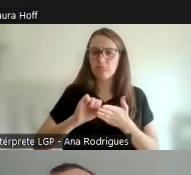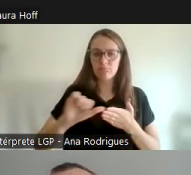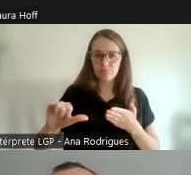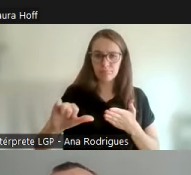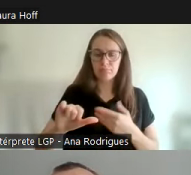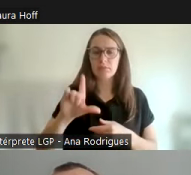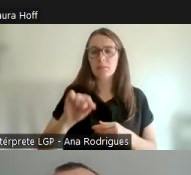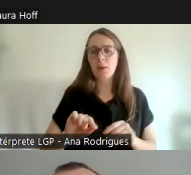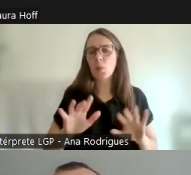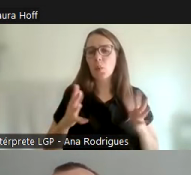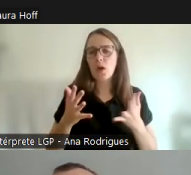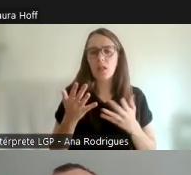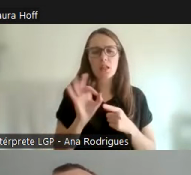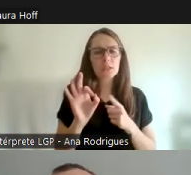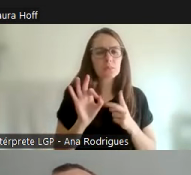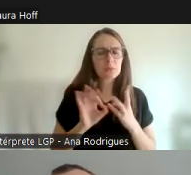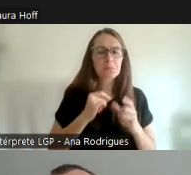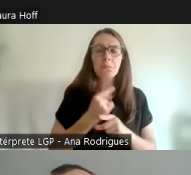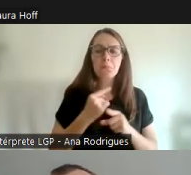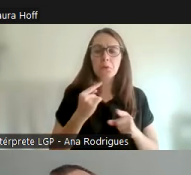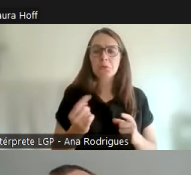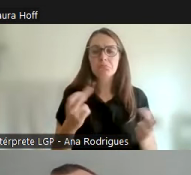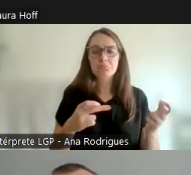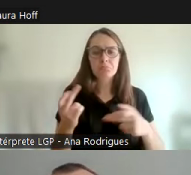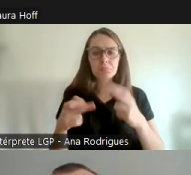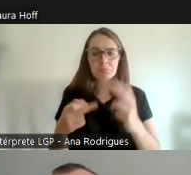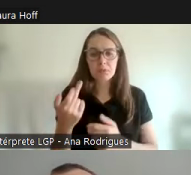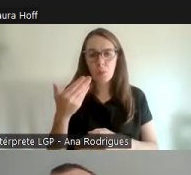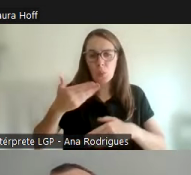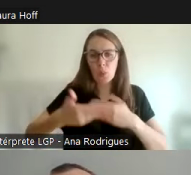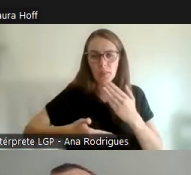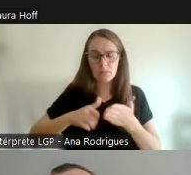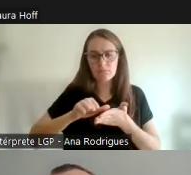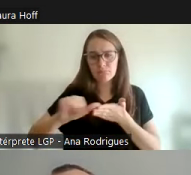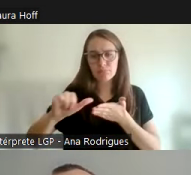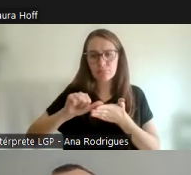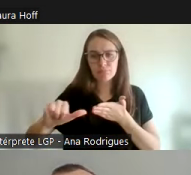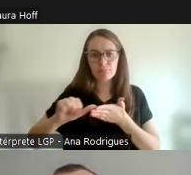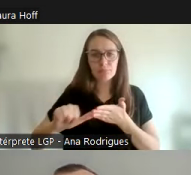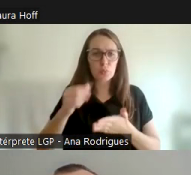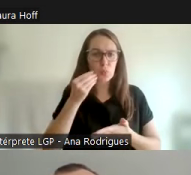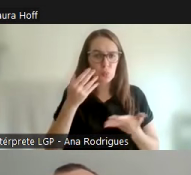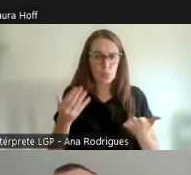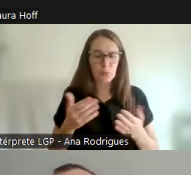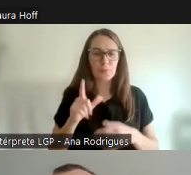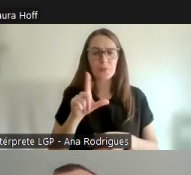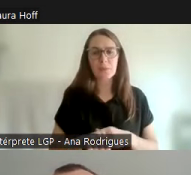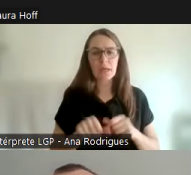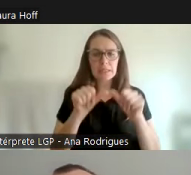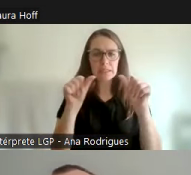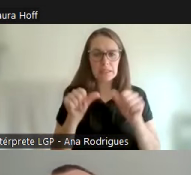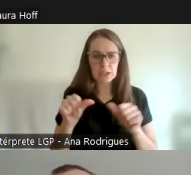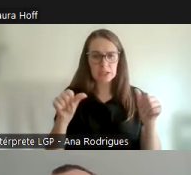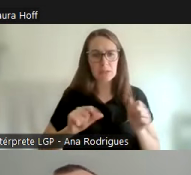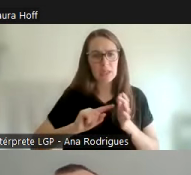What are the specifications of the credit system? What about the